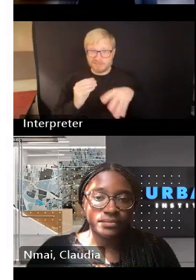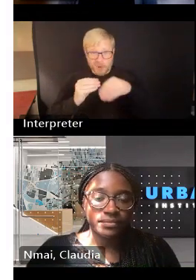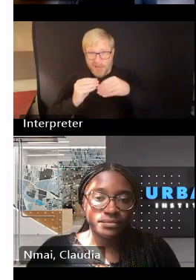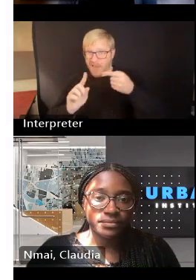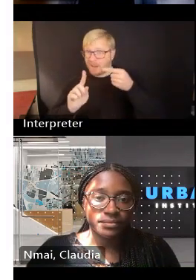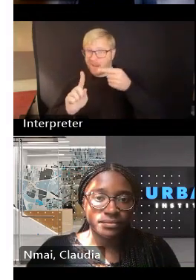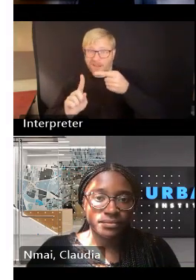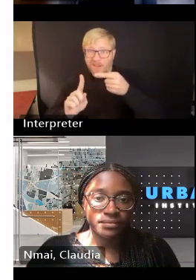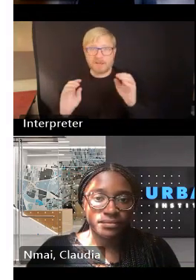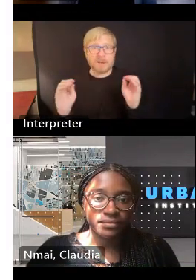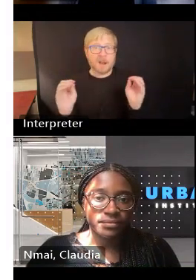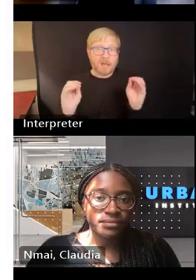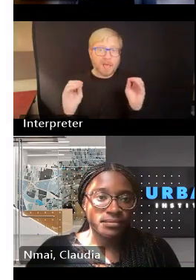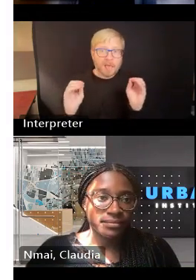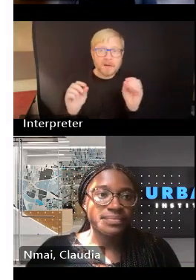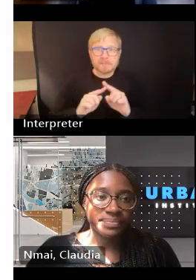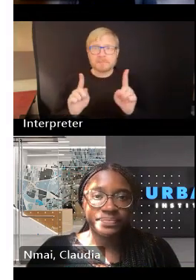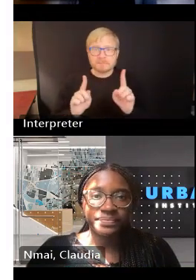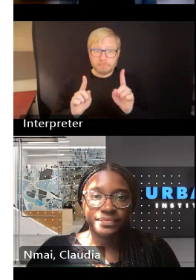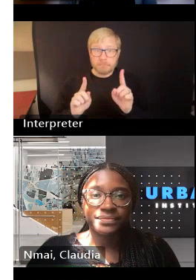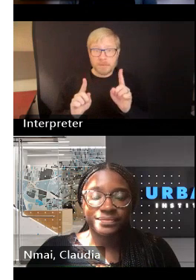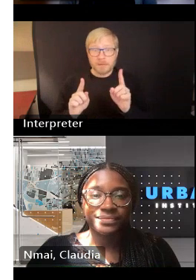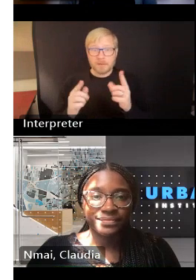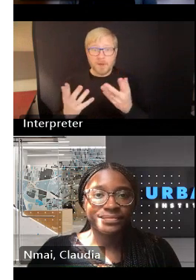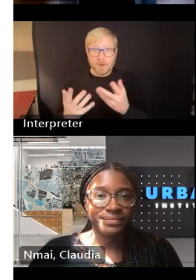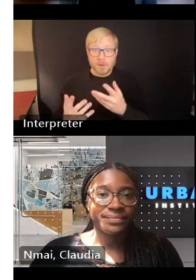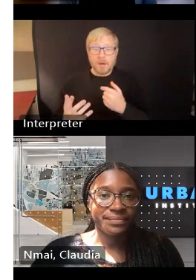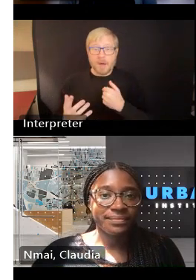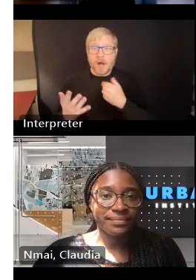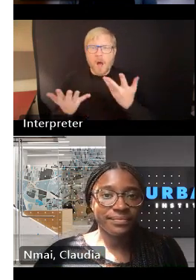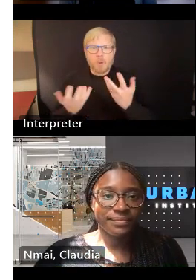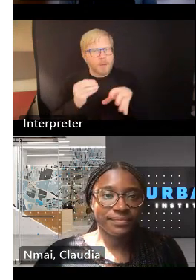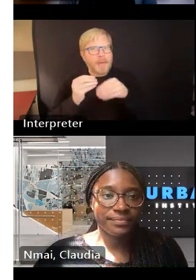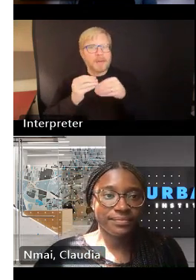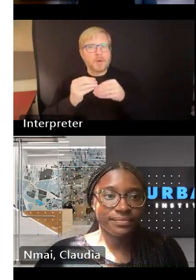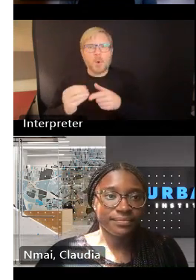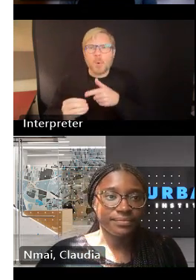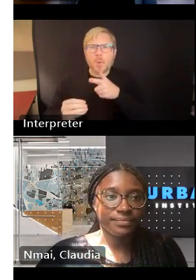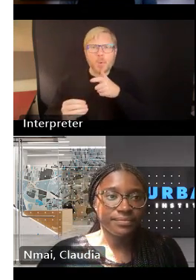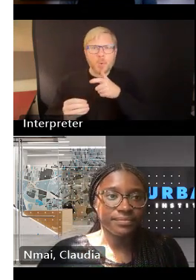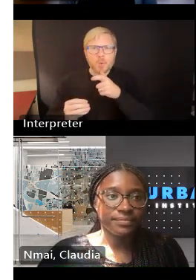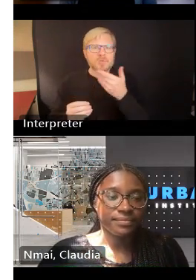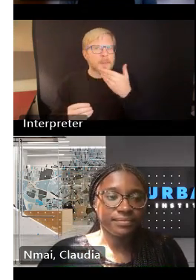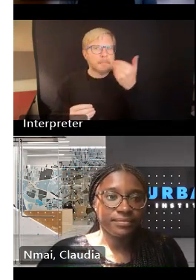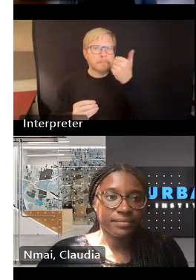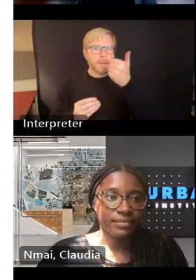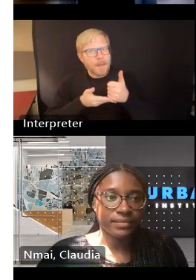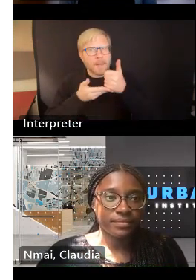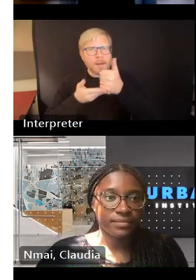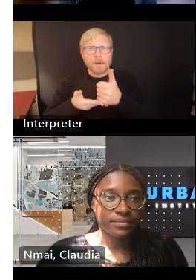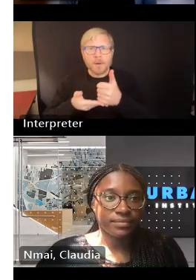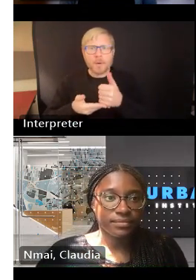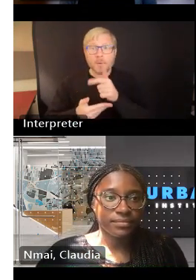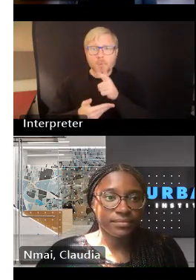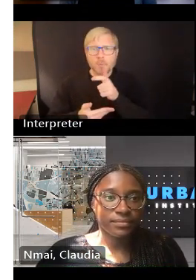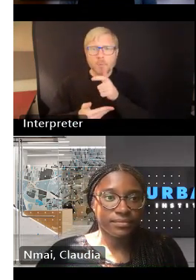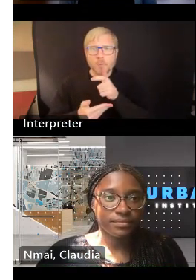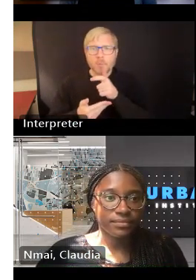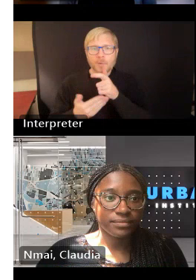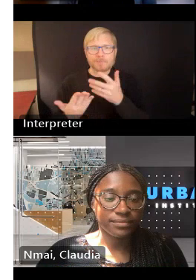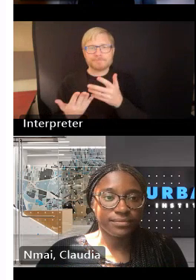about, who's best able to help get justice or accountability, the thing that stood out to me is the